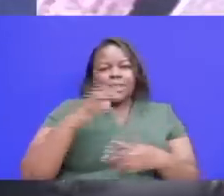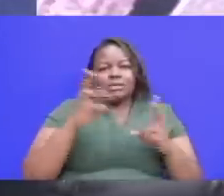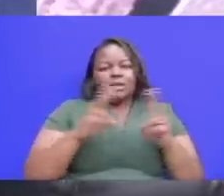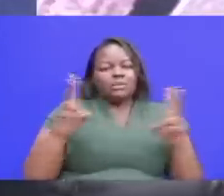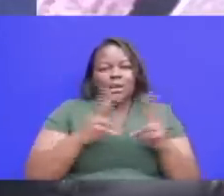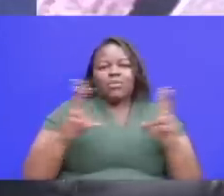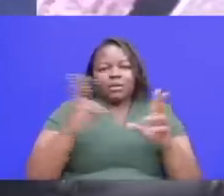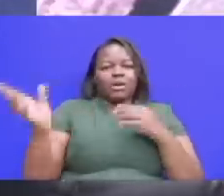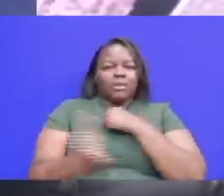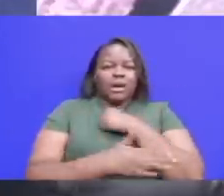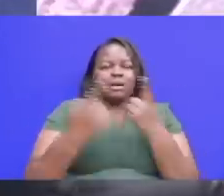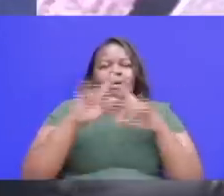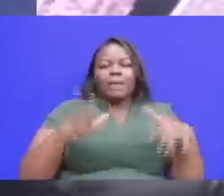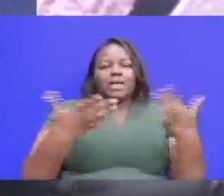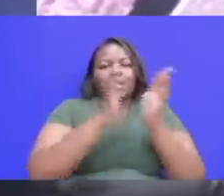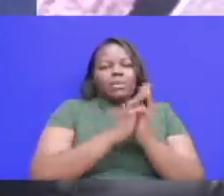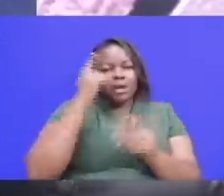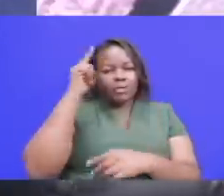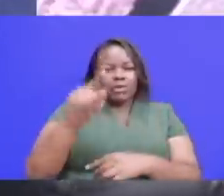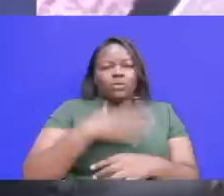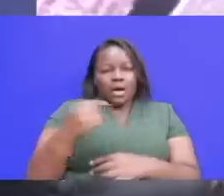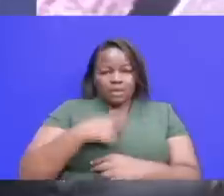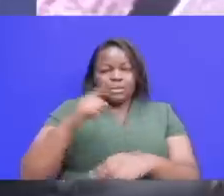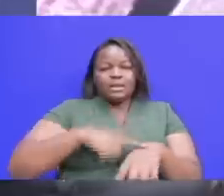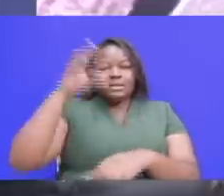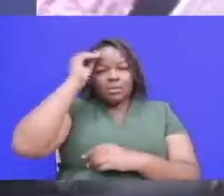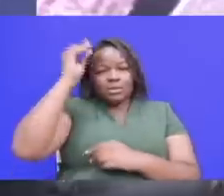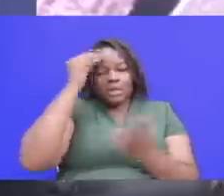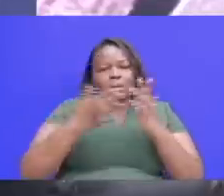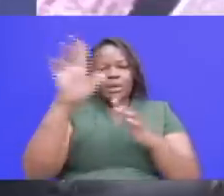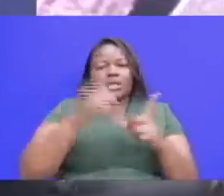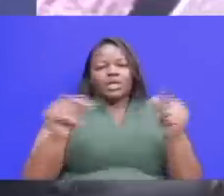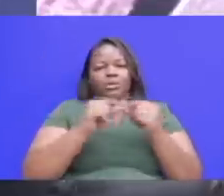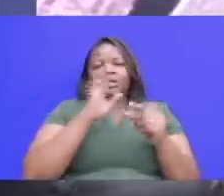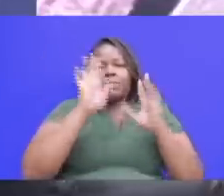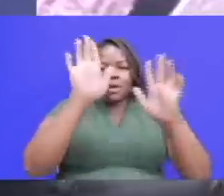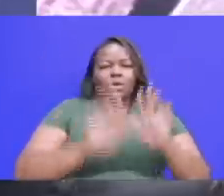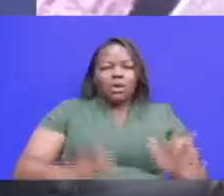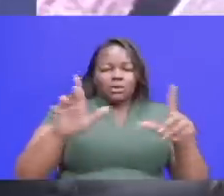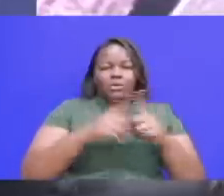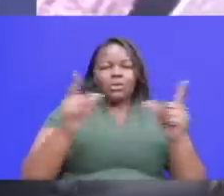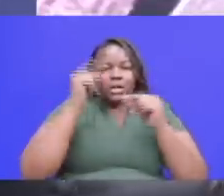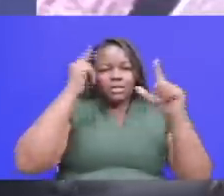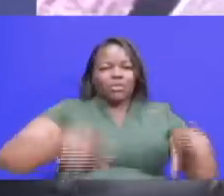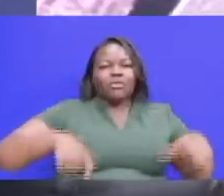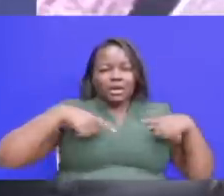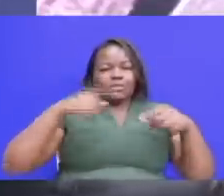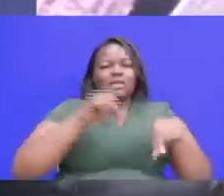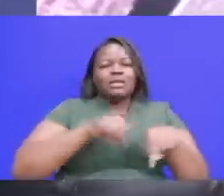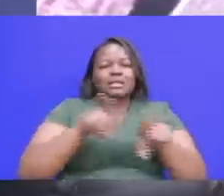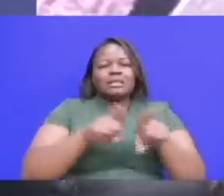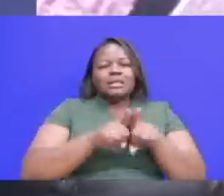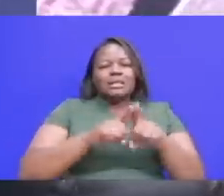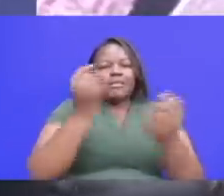and not apply. But how I pray for you and myself, that as we study, may these words be wonderful words of life, a sweet savor